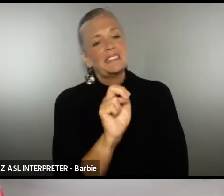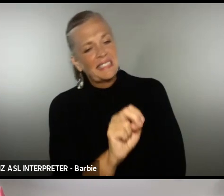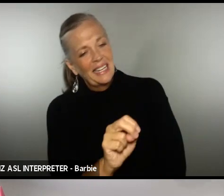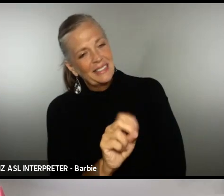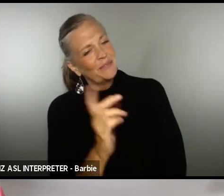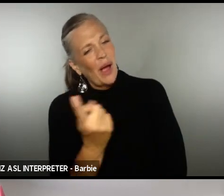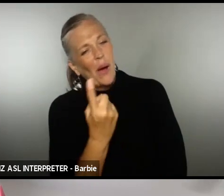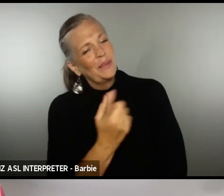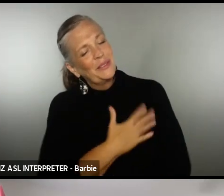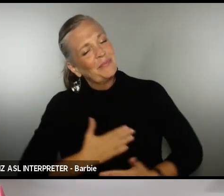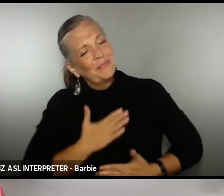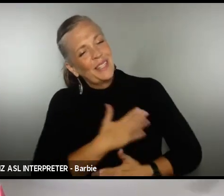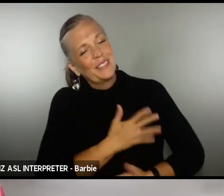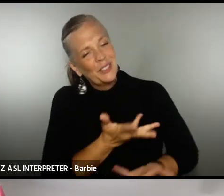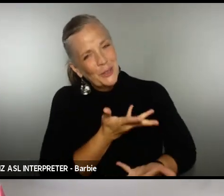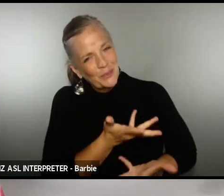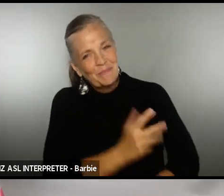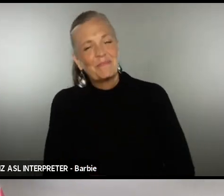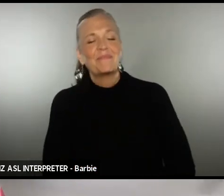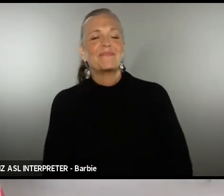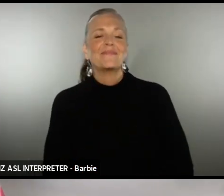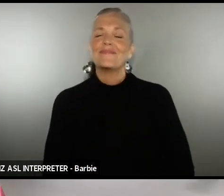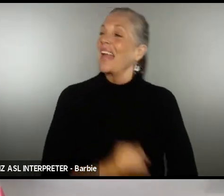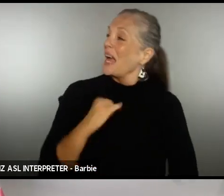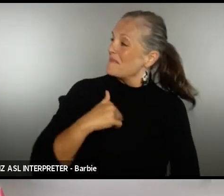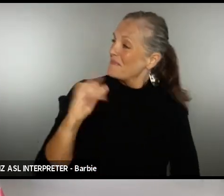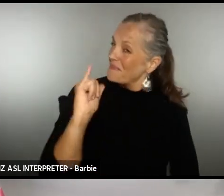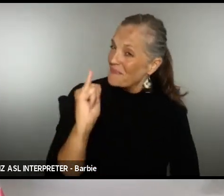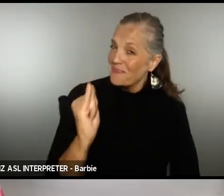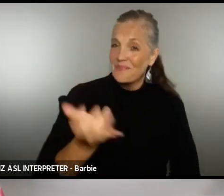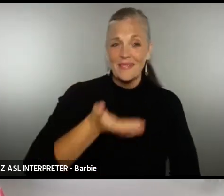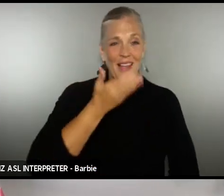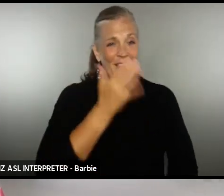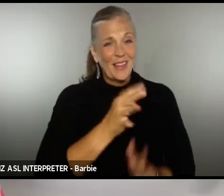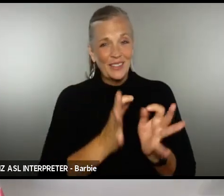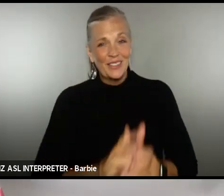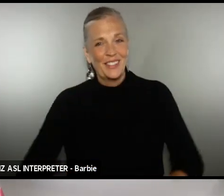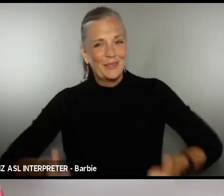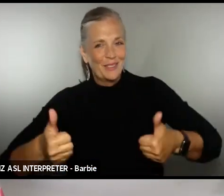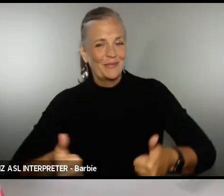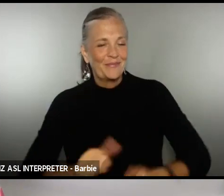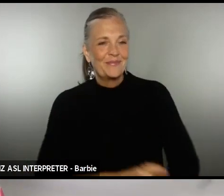always a pleasure. Likewise. Thank you to our interpreter.